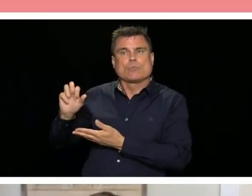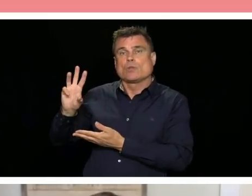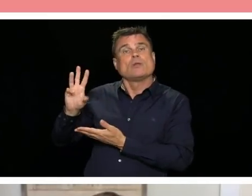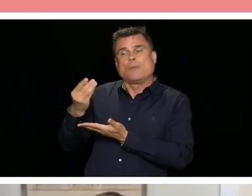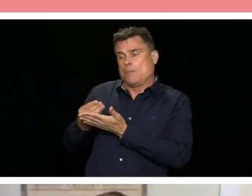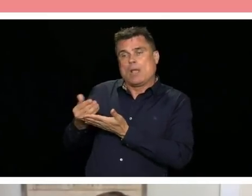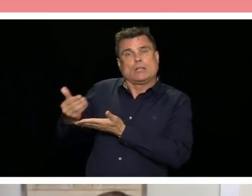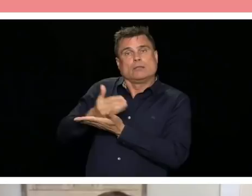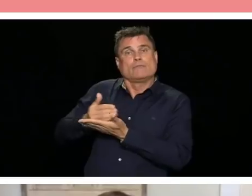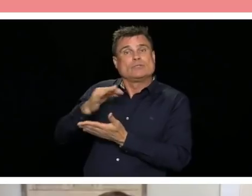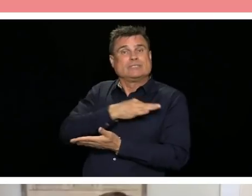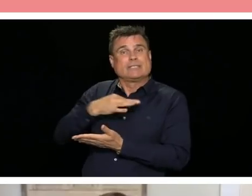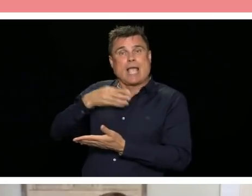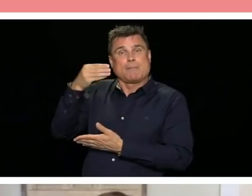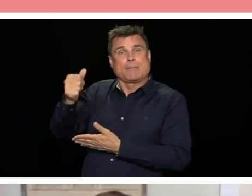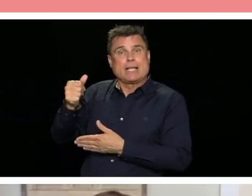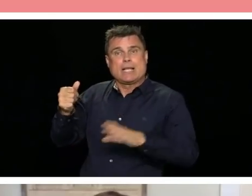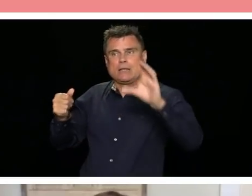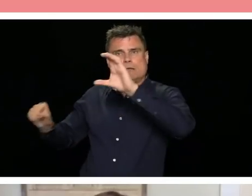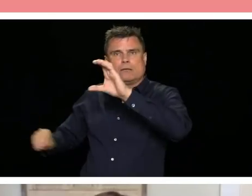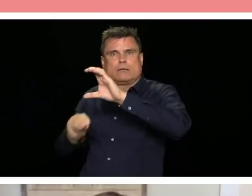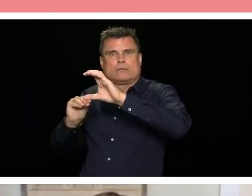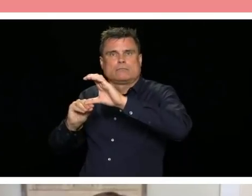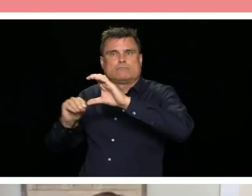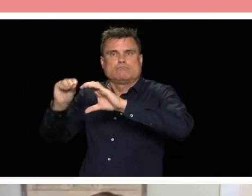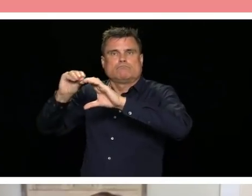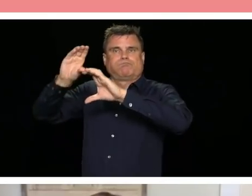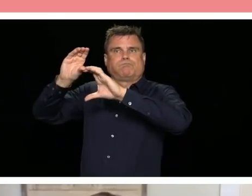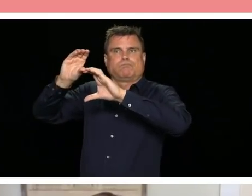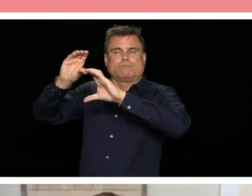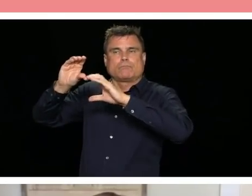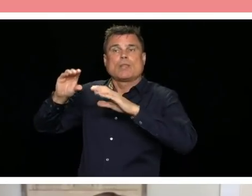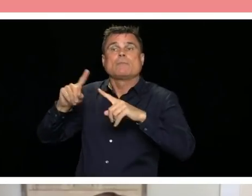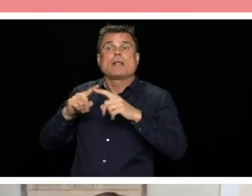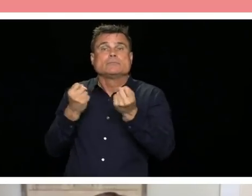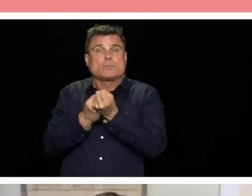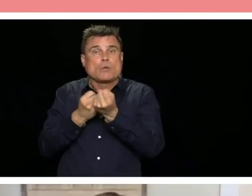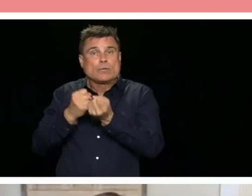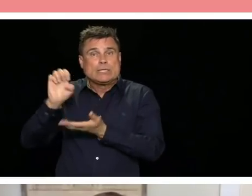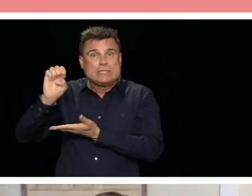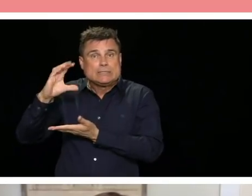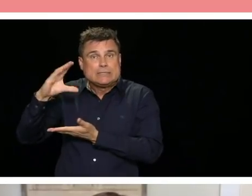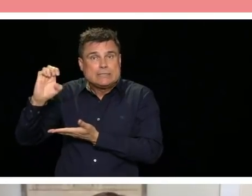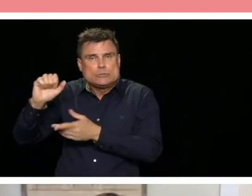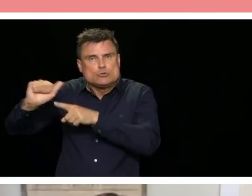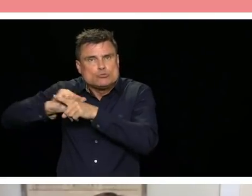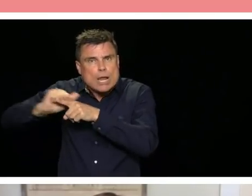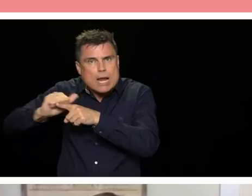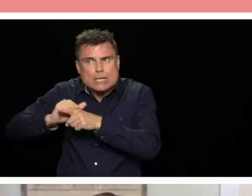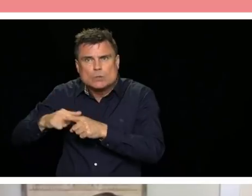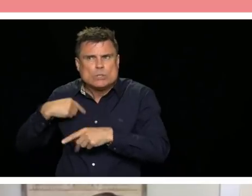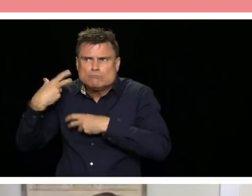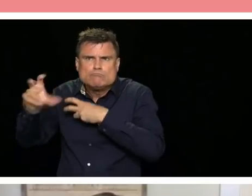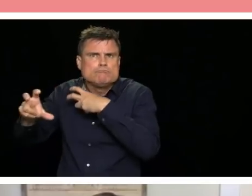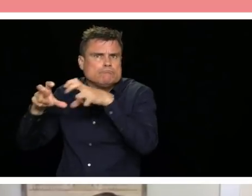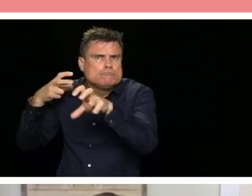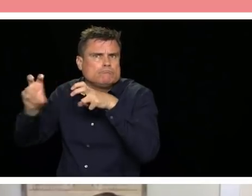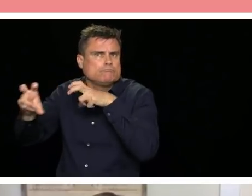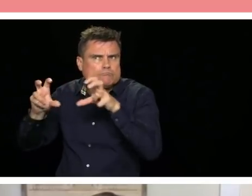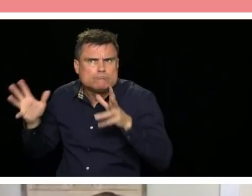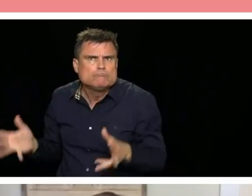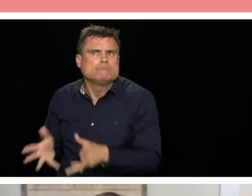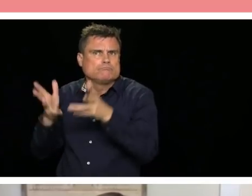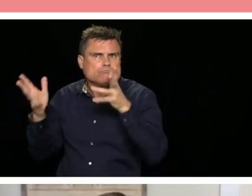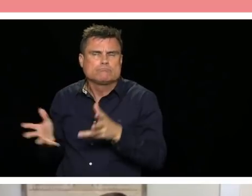through education, and looking at continuing support to build a network of early childhood educators. We have a new pedagogies program that was just rolled